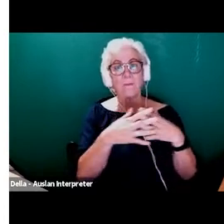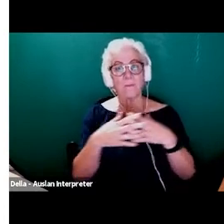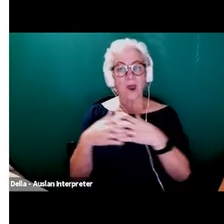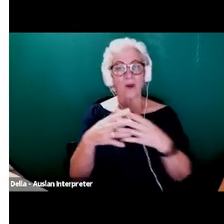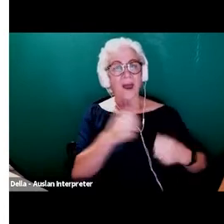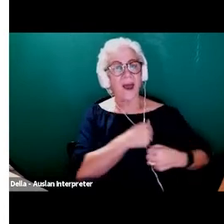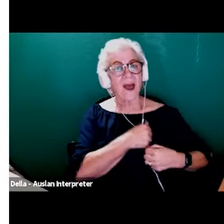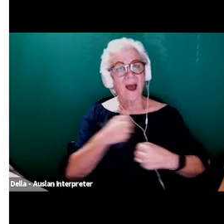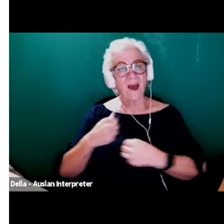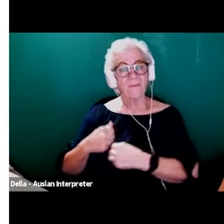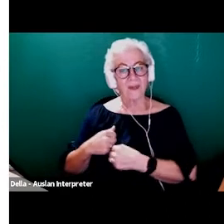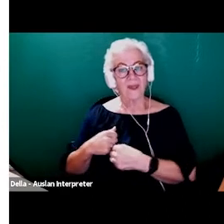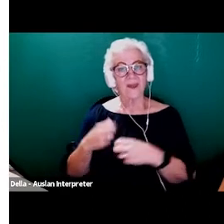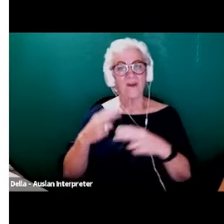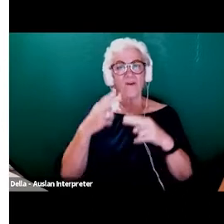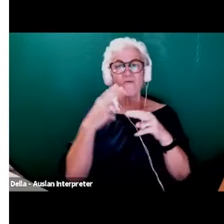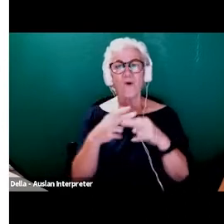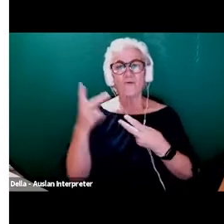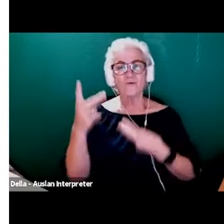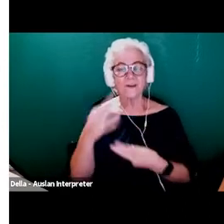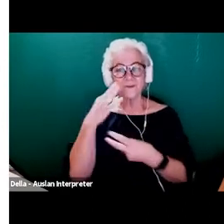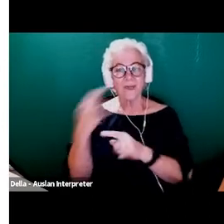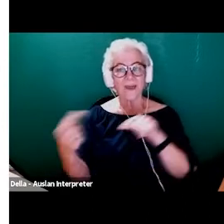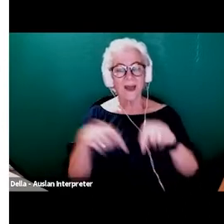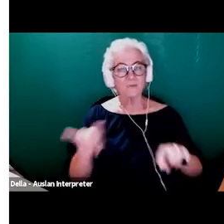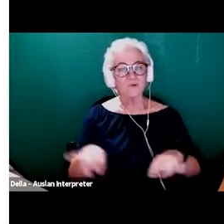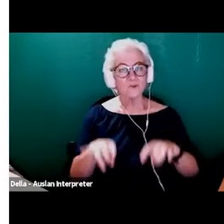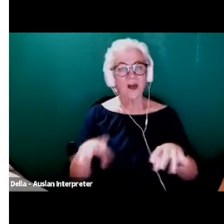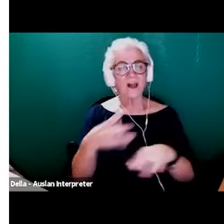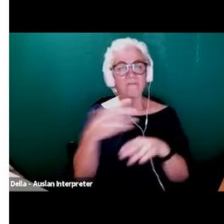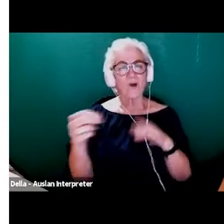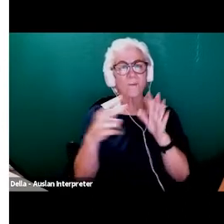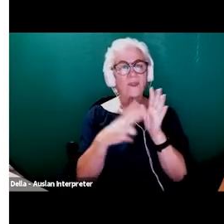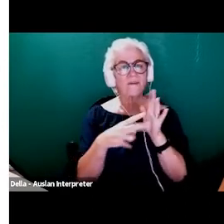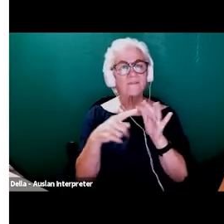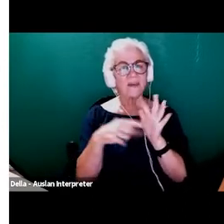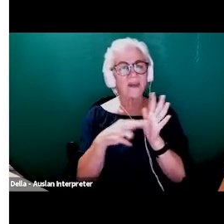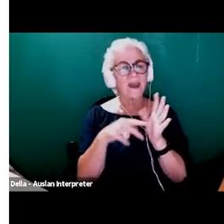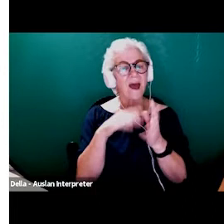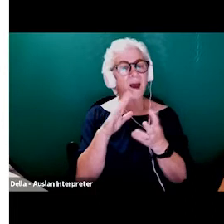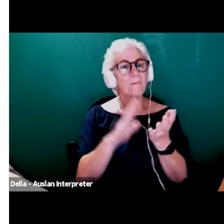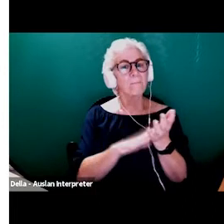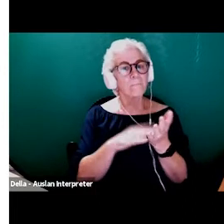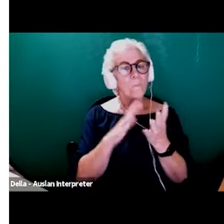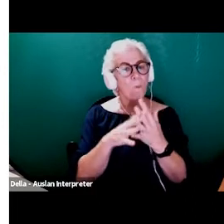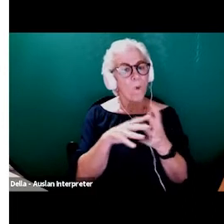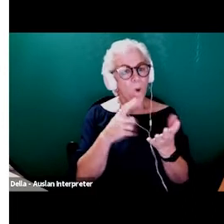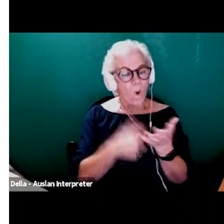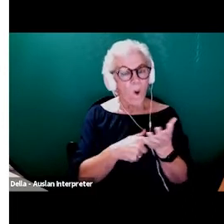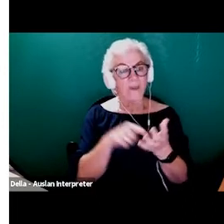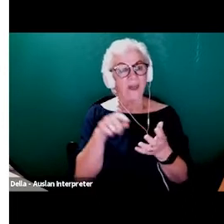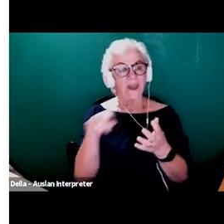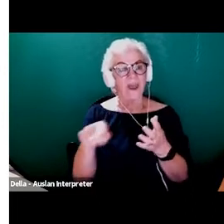Army people on rest and recreation visits to Australia from the Vietnam War. And heroin was noted to